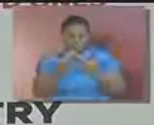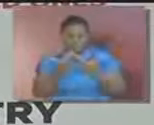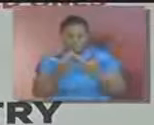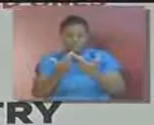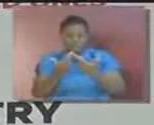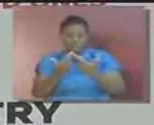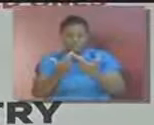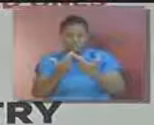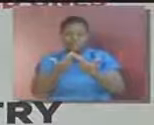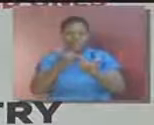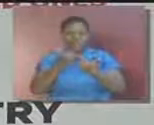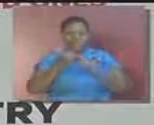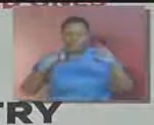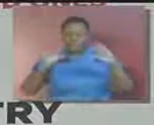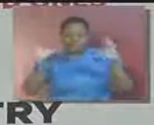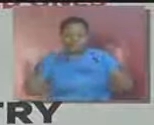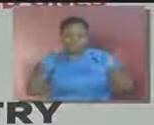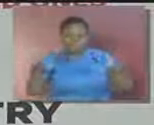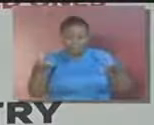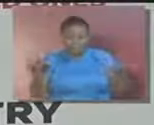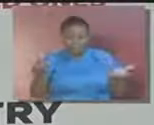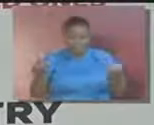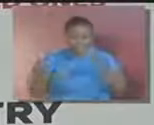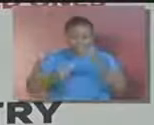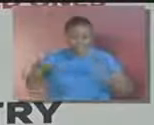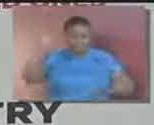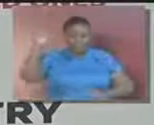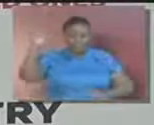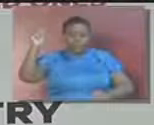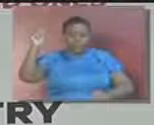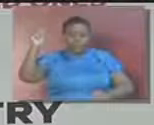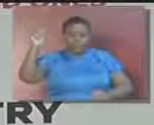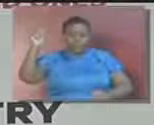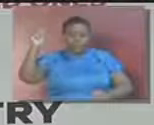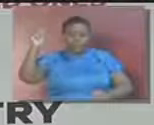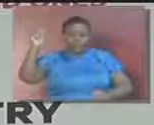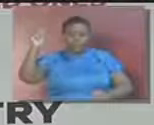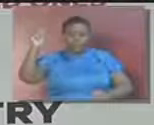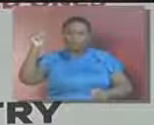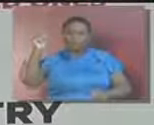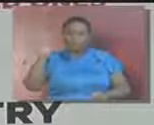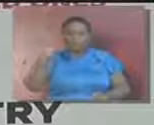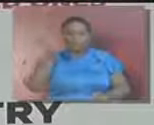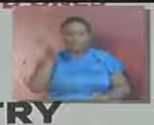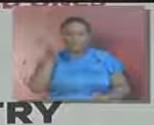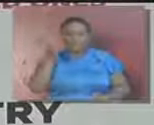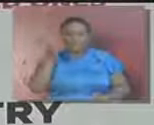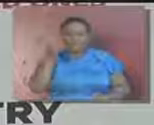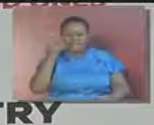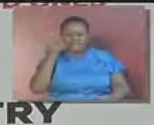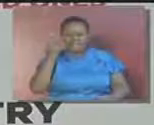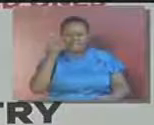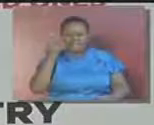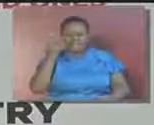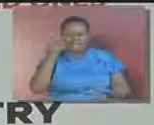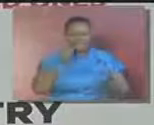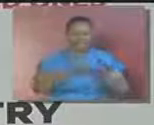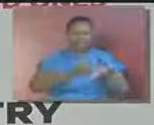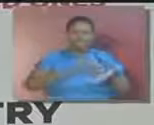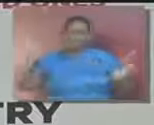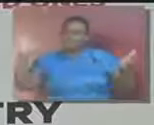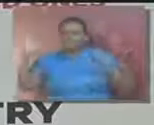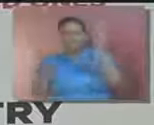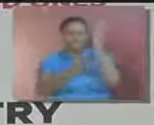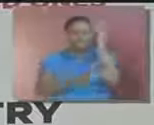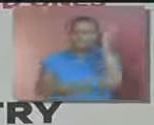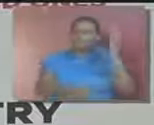of Trinidad and Tobago, regardless of whether you're a gated community in the west, in the east, down the